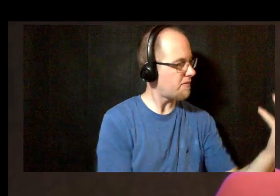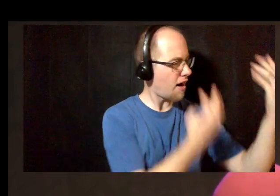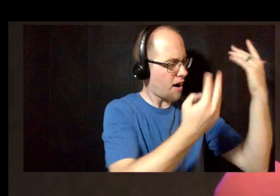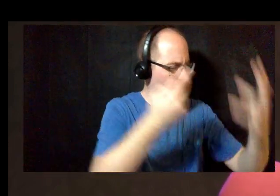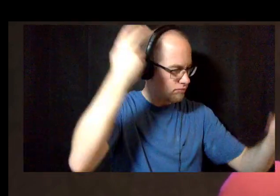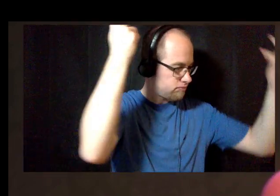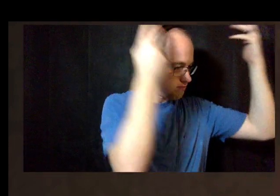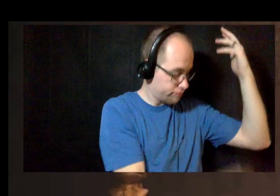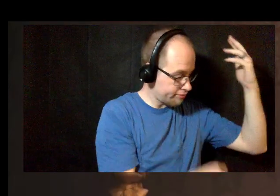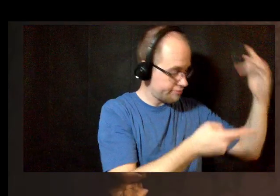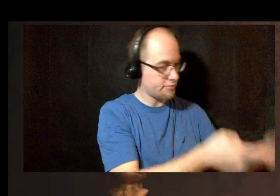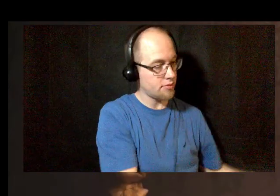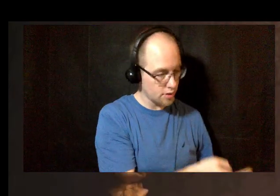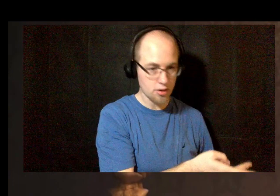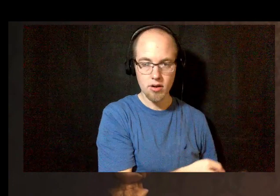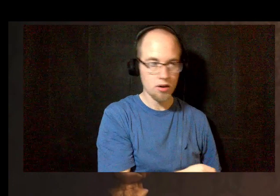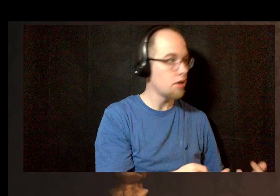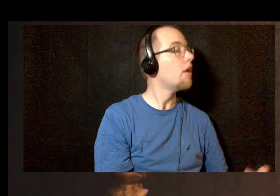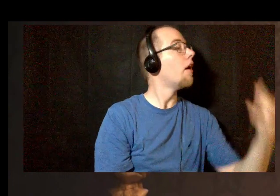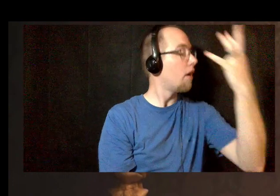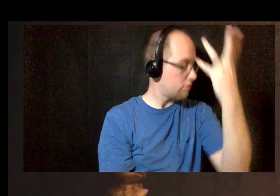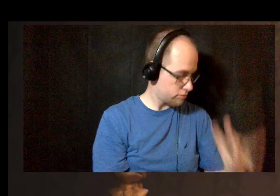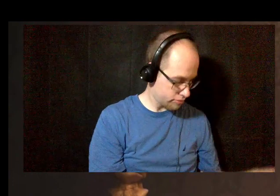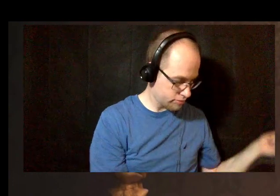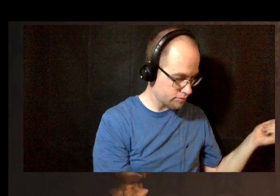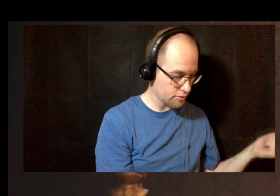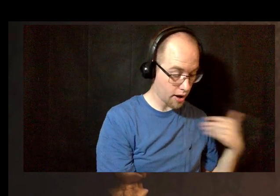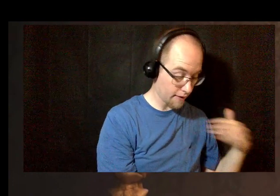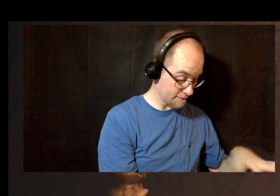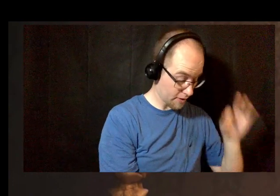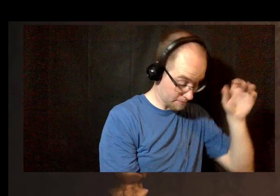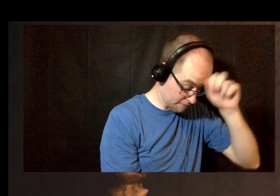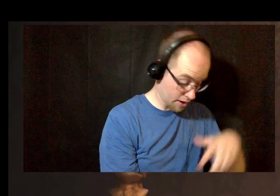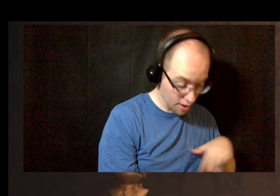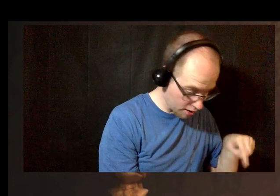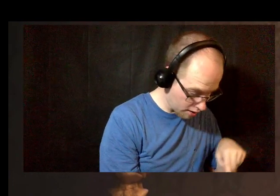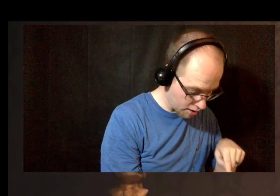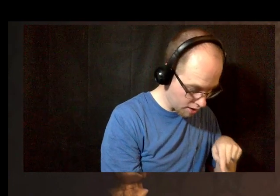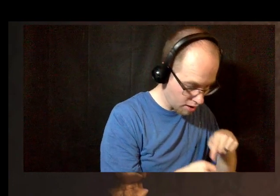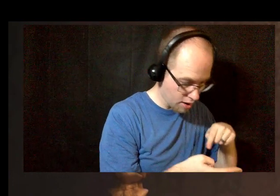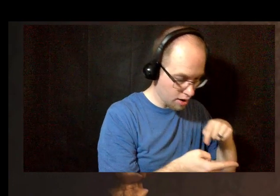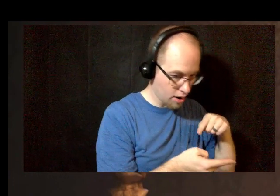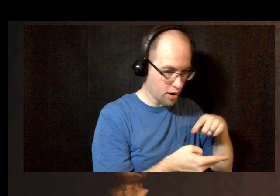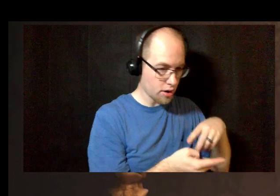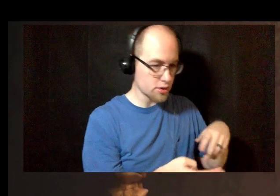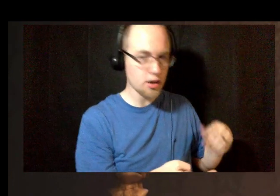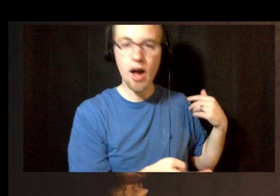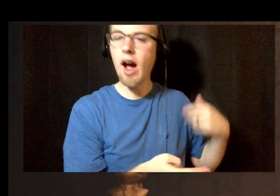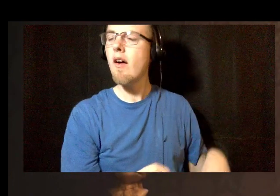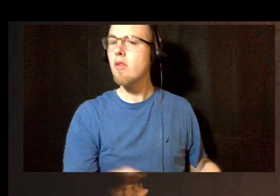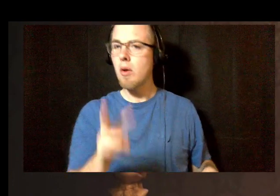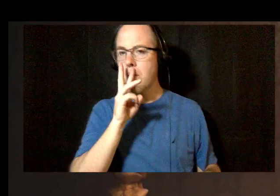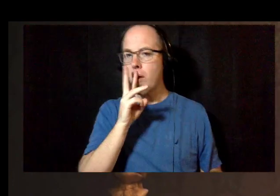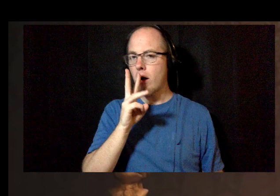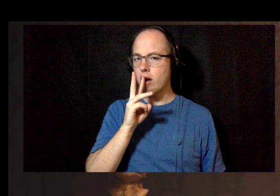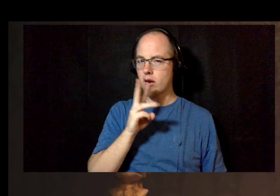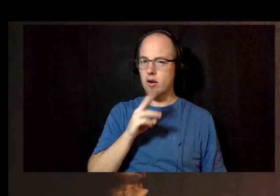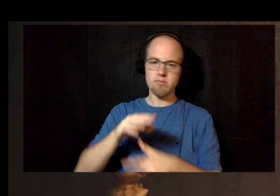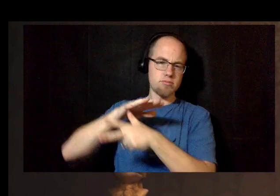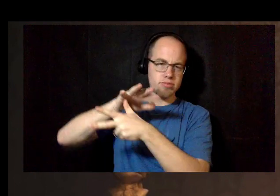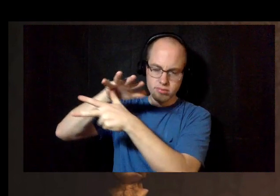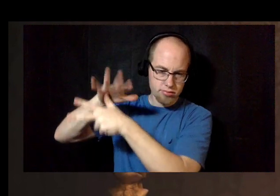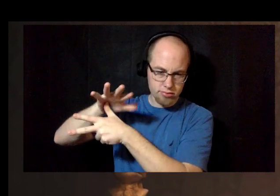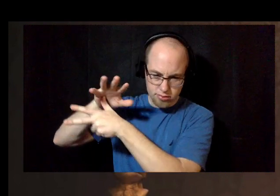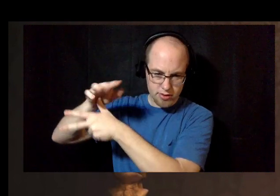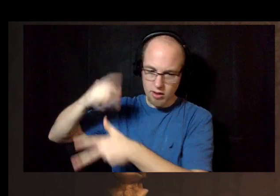like a bushfire, and they found a dude in full scuba gear, and they figured out that the water bomber plane or helicopter that scoops up the water to put out the